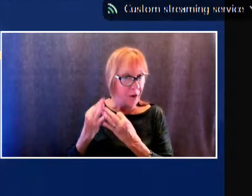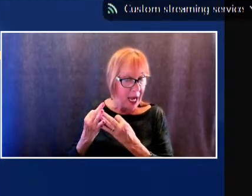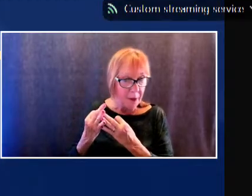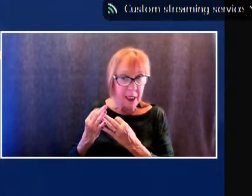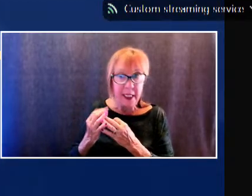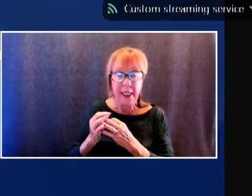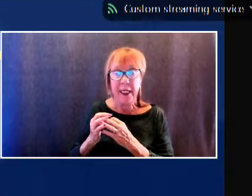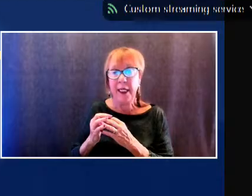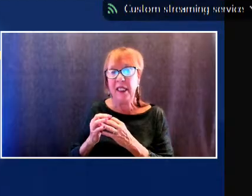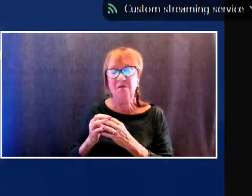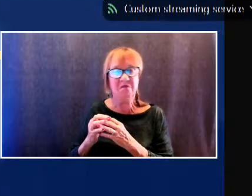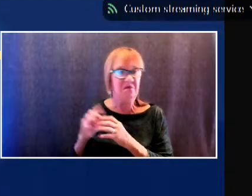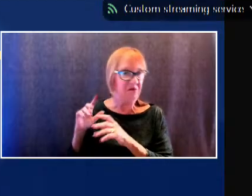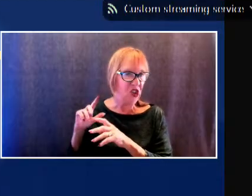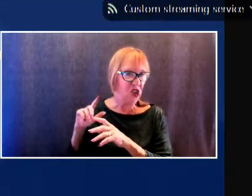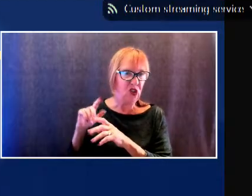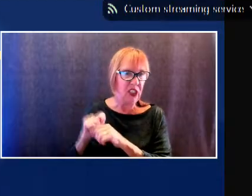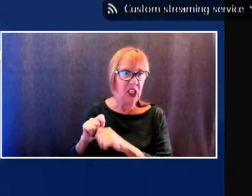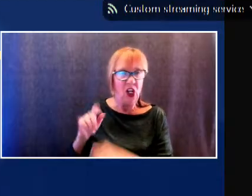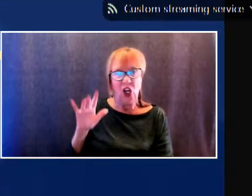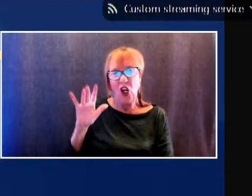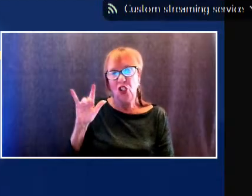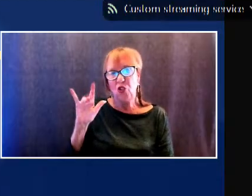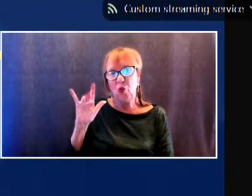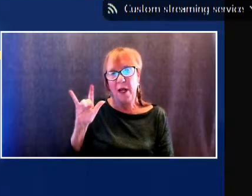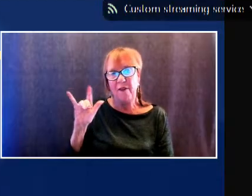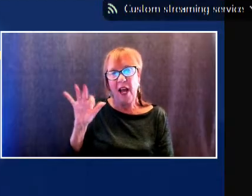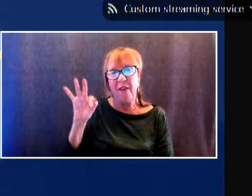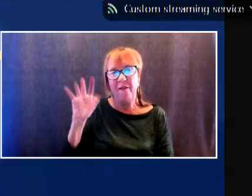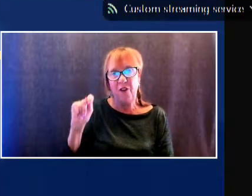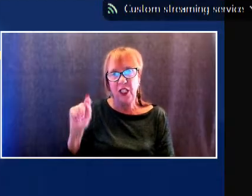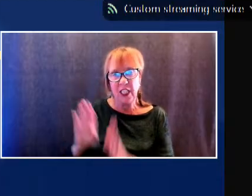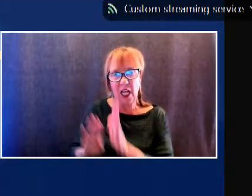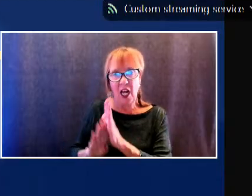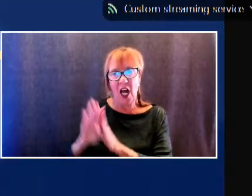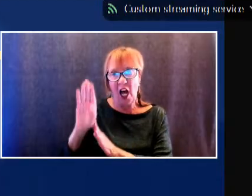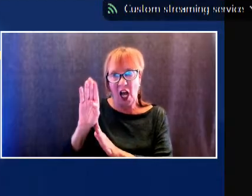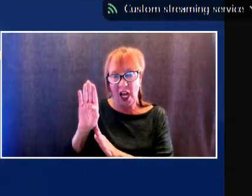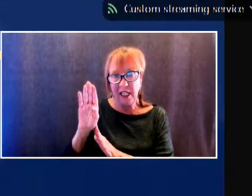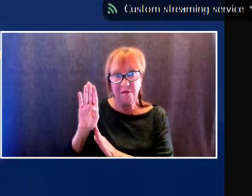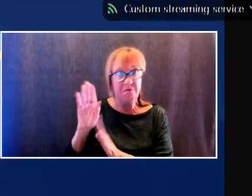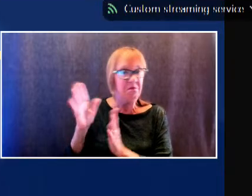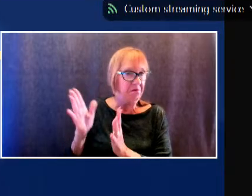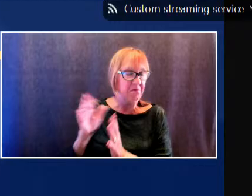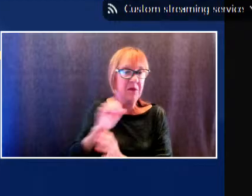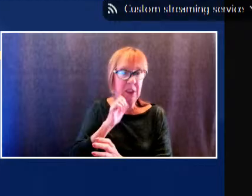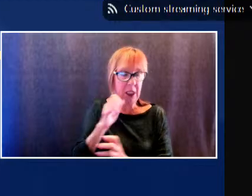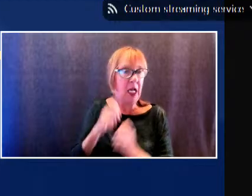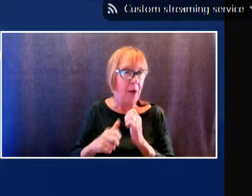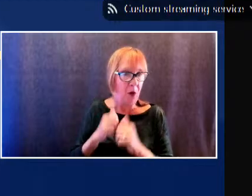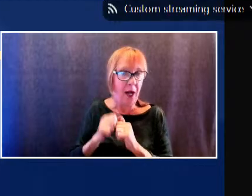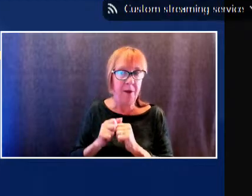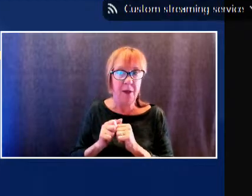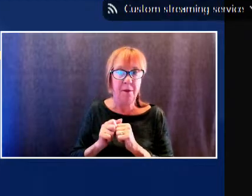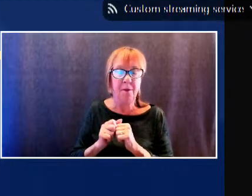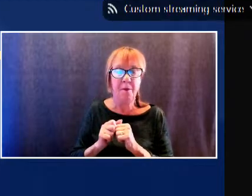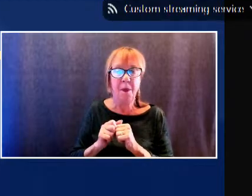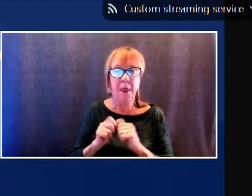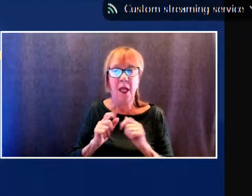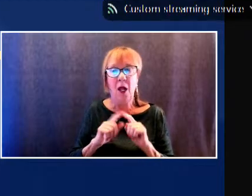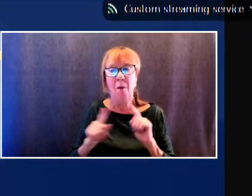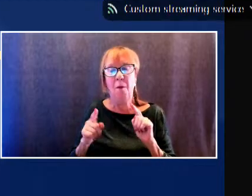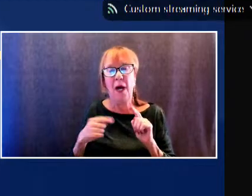traditional 25-foot height, not an issue. I do think that it's more of